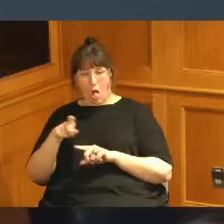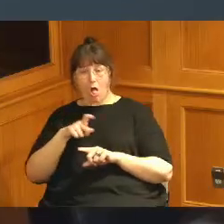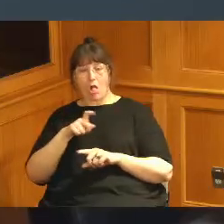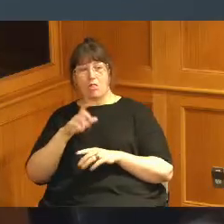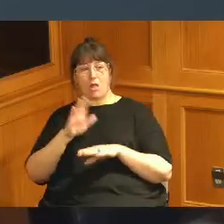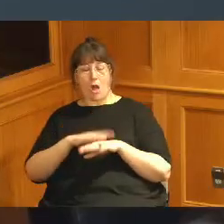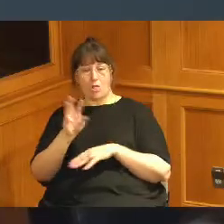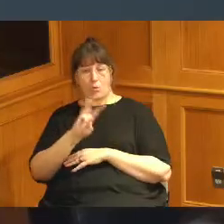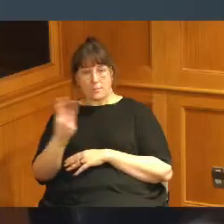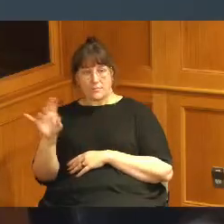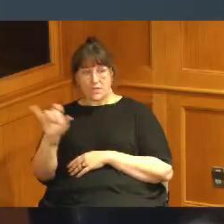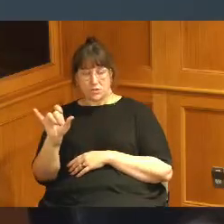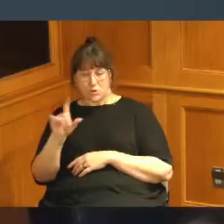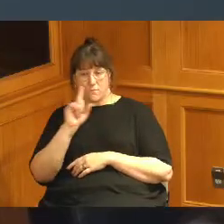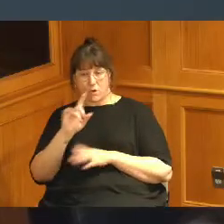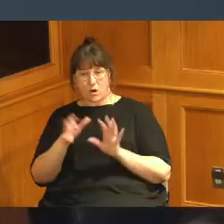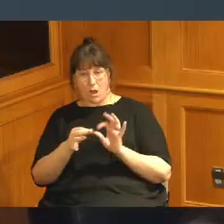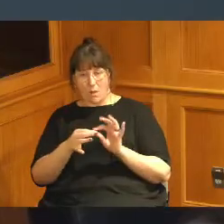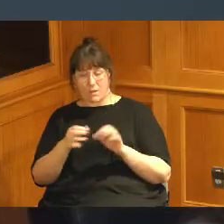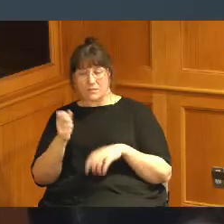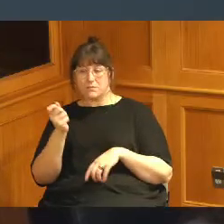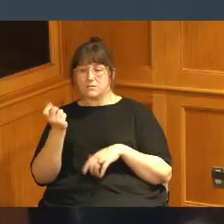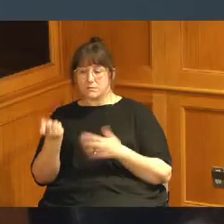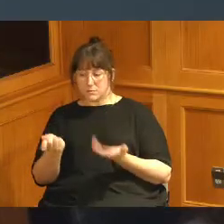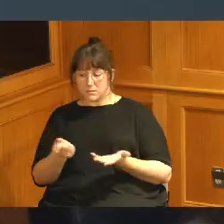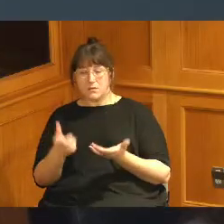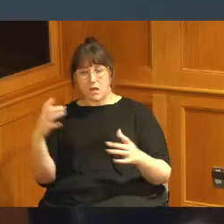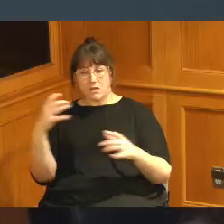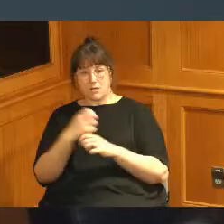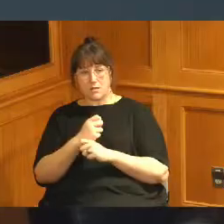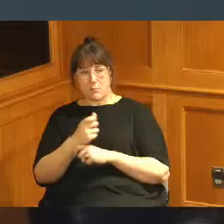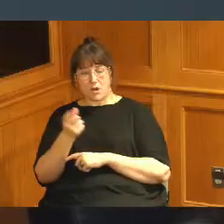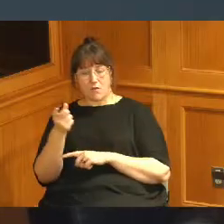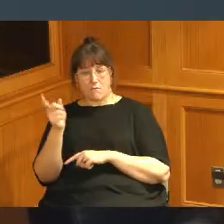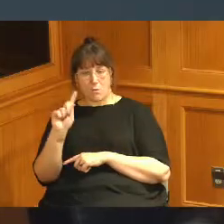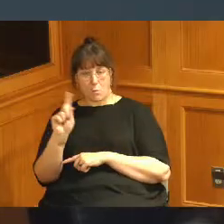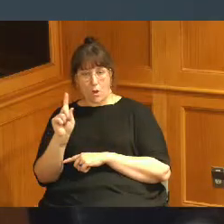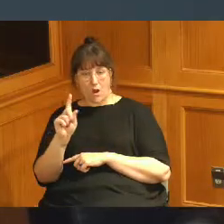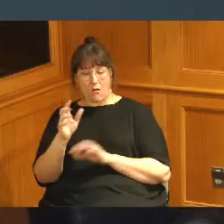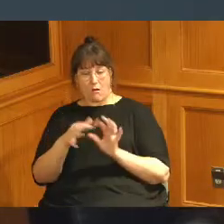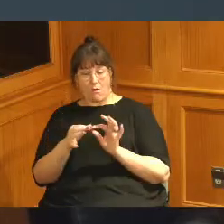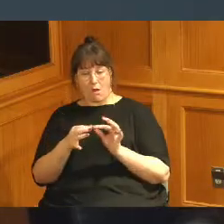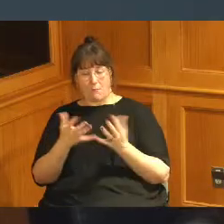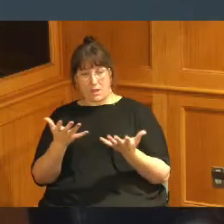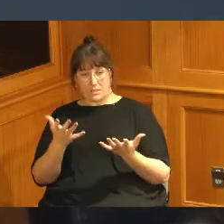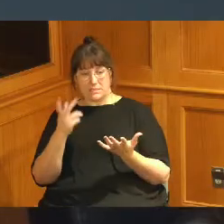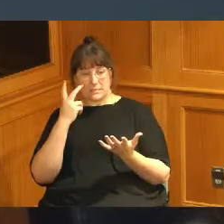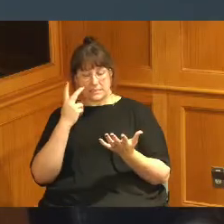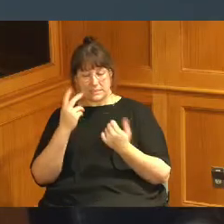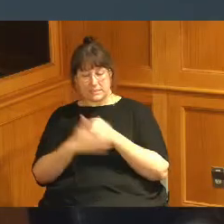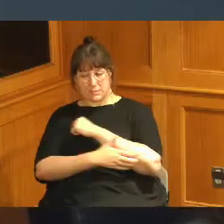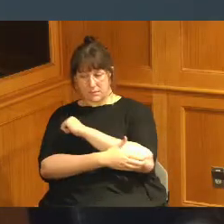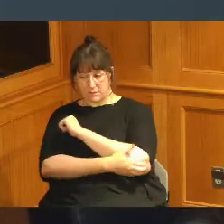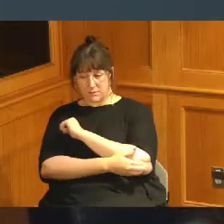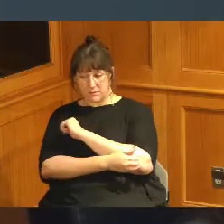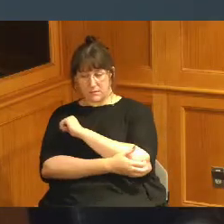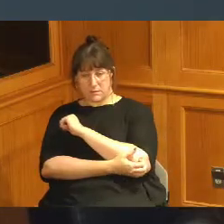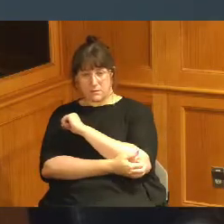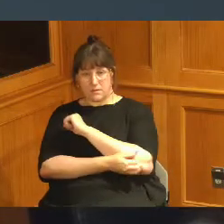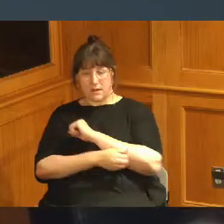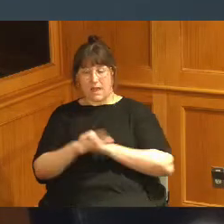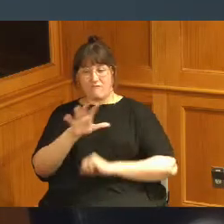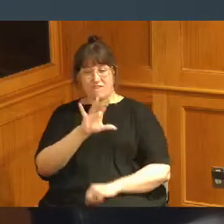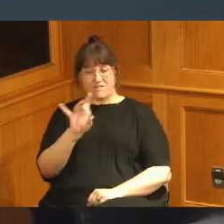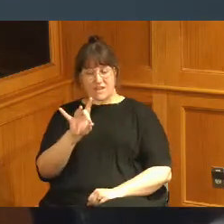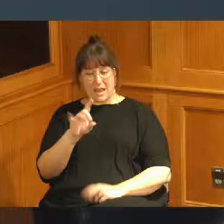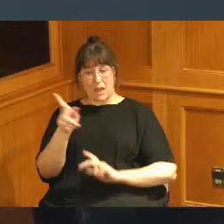on our website to give comments, just a little summary of where our comments were on the website. We had 58